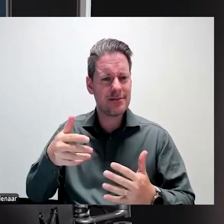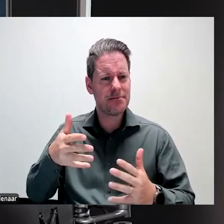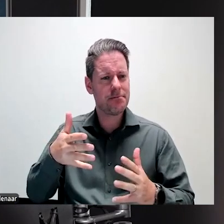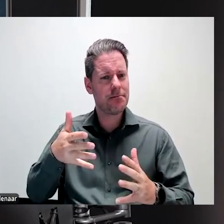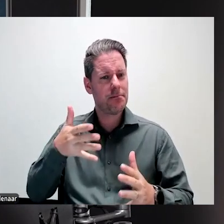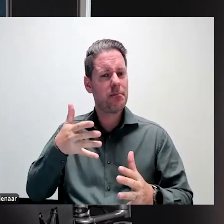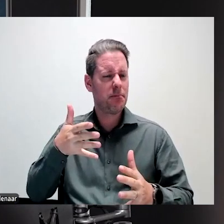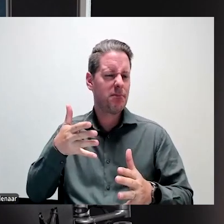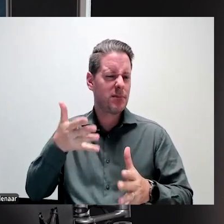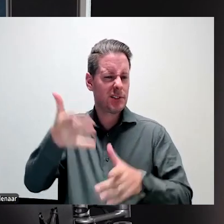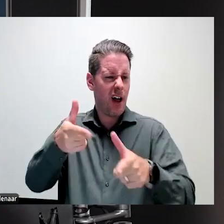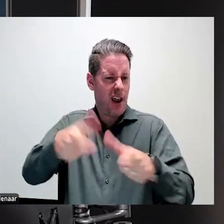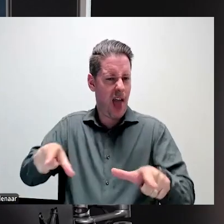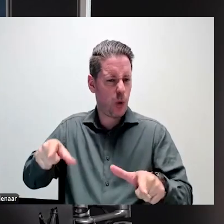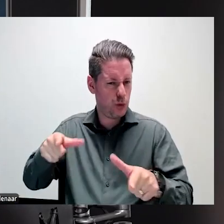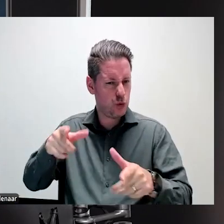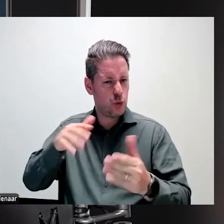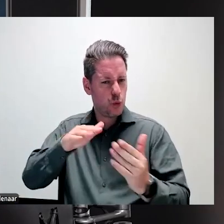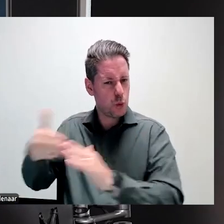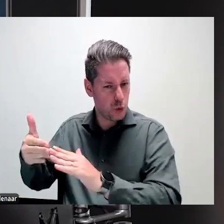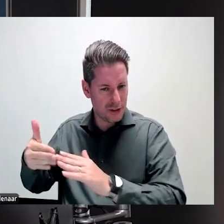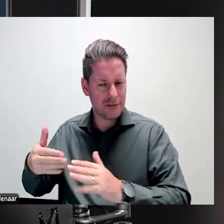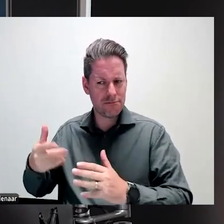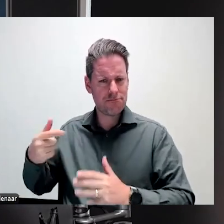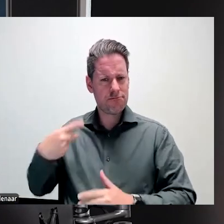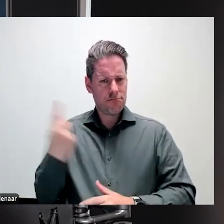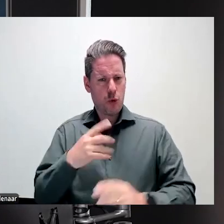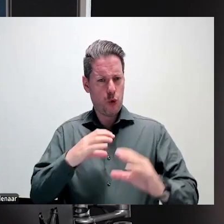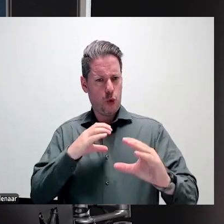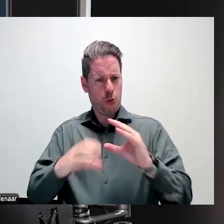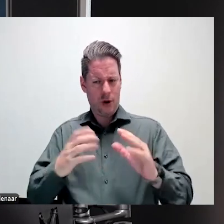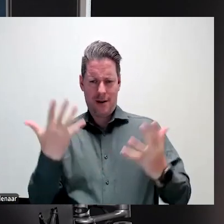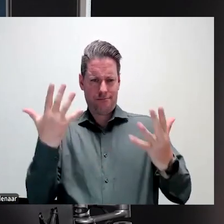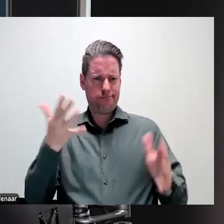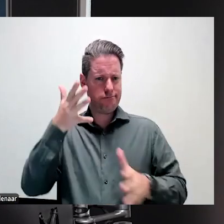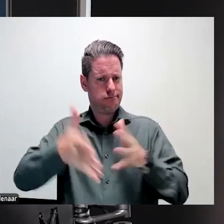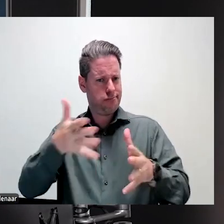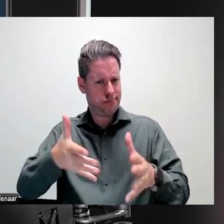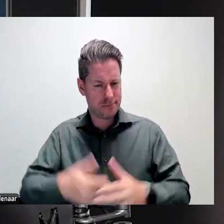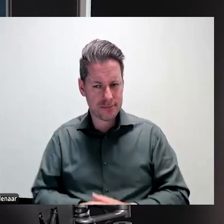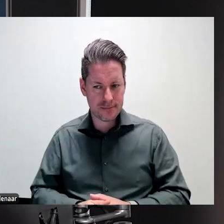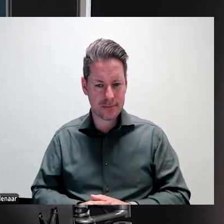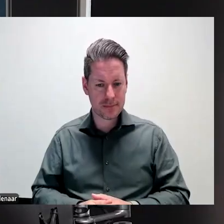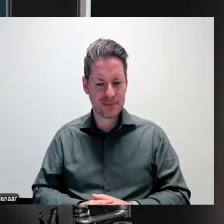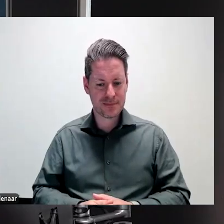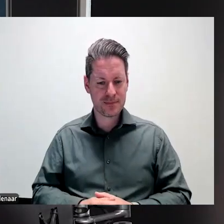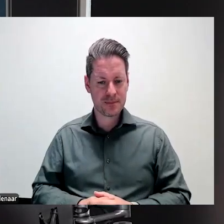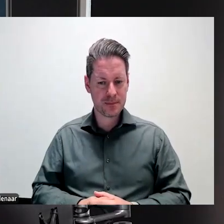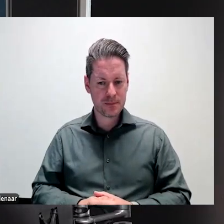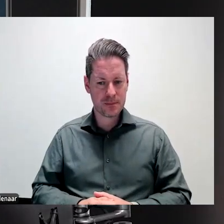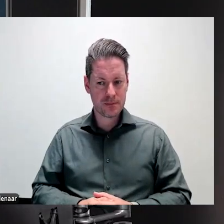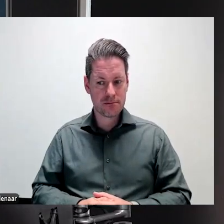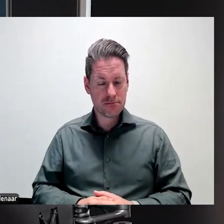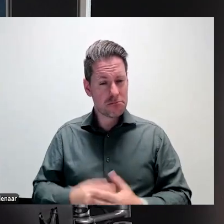community. We communicate through our hands. In most part, we have access to interpreters that you would have seen